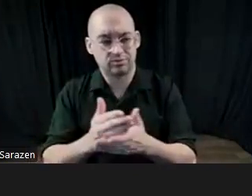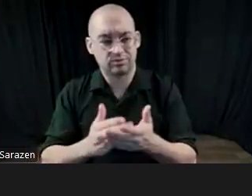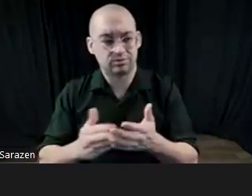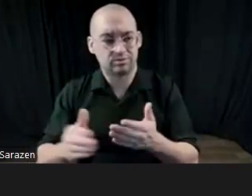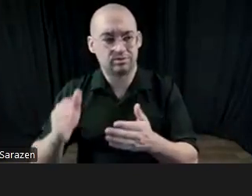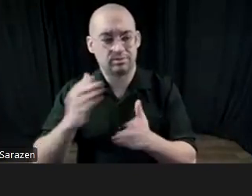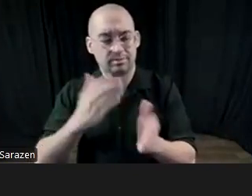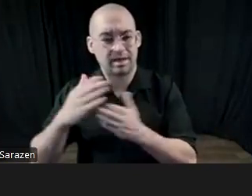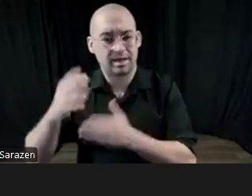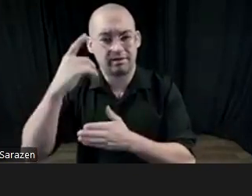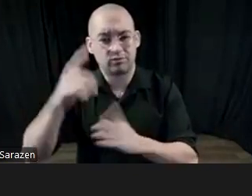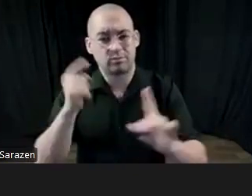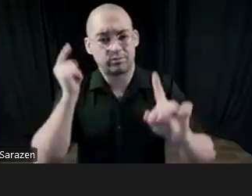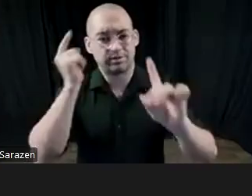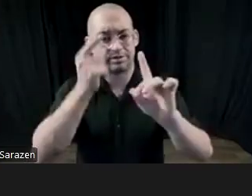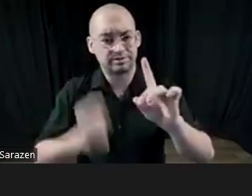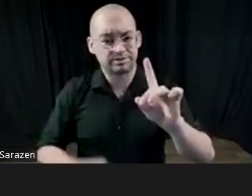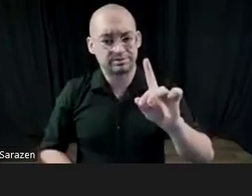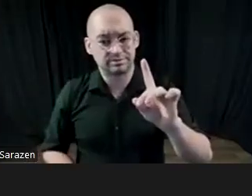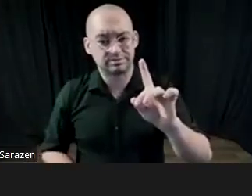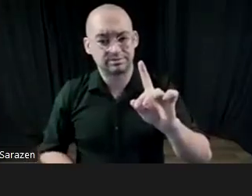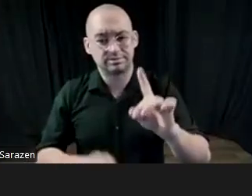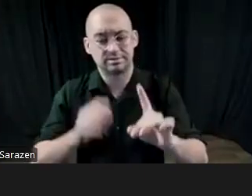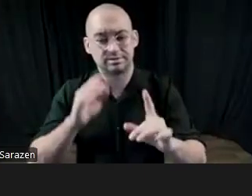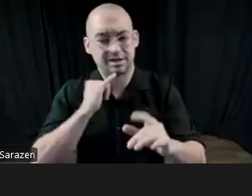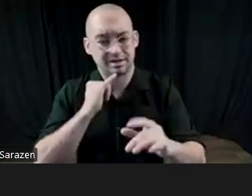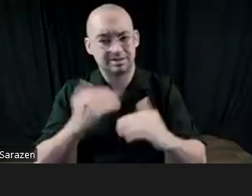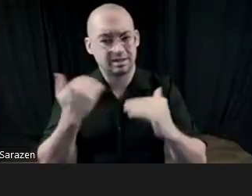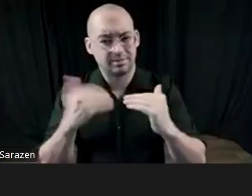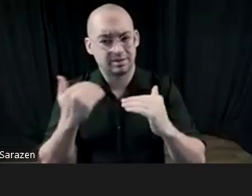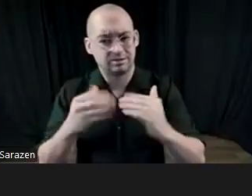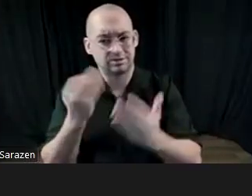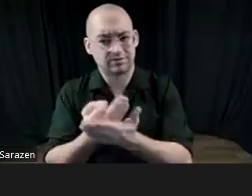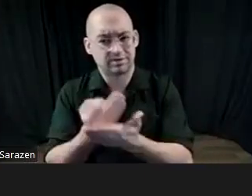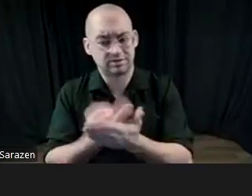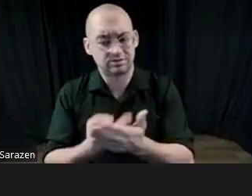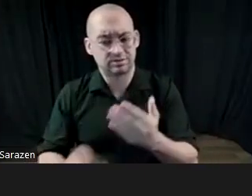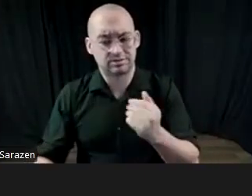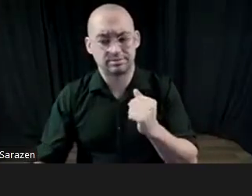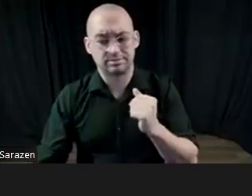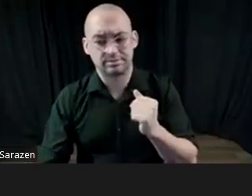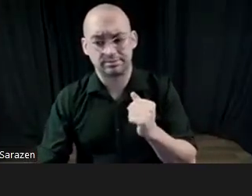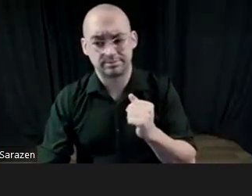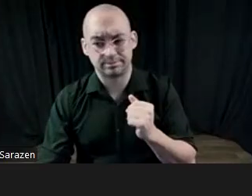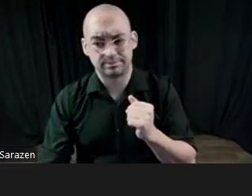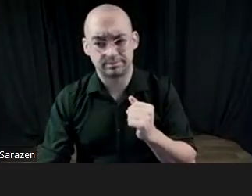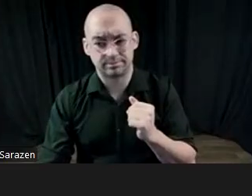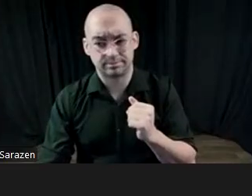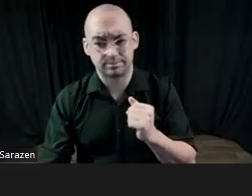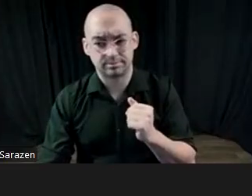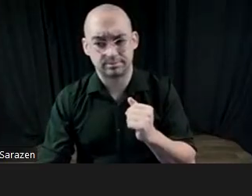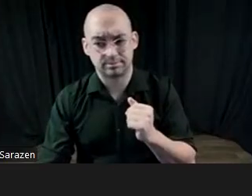to prioritize? Because there is some limitation, right? Financial and structural limitations in